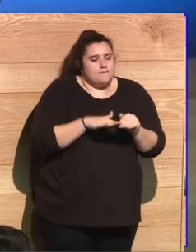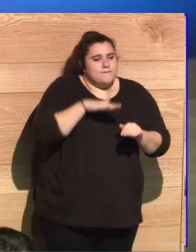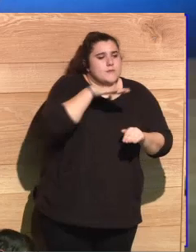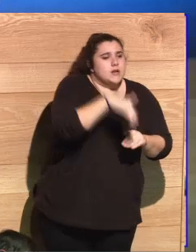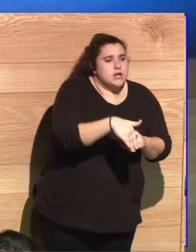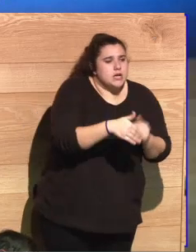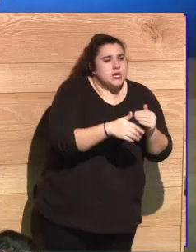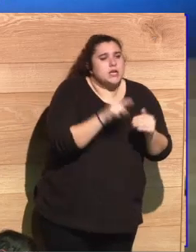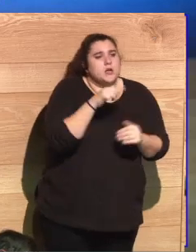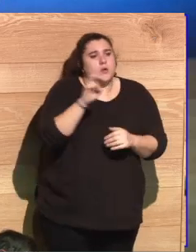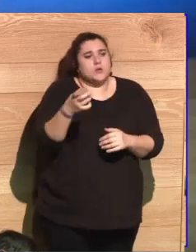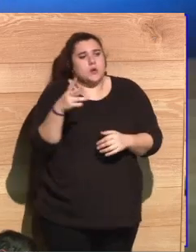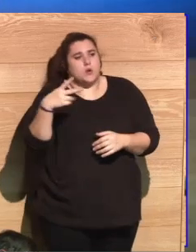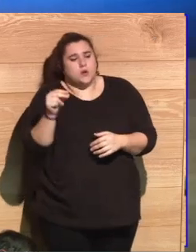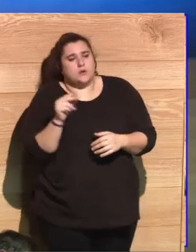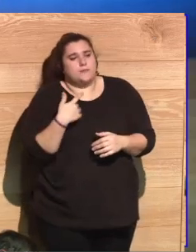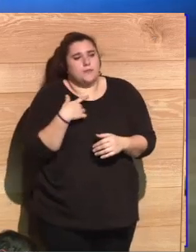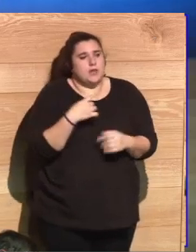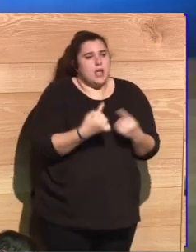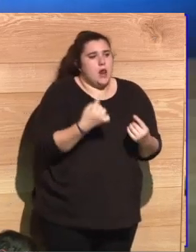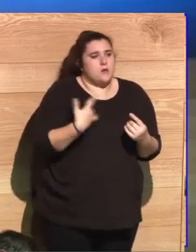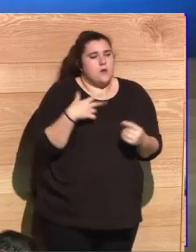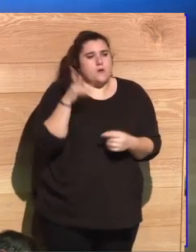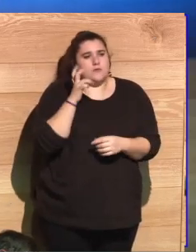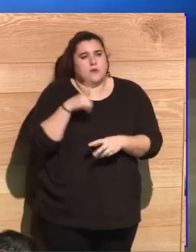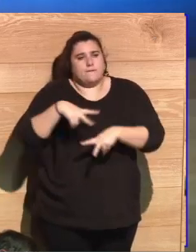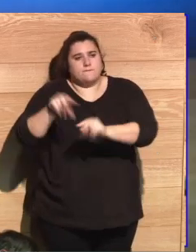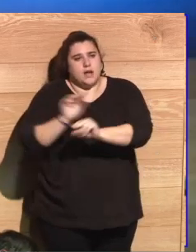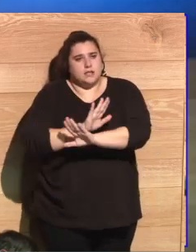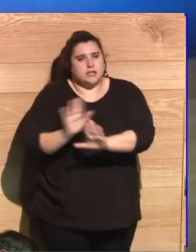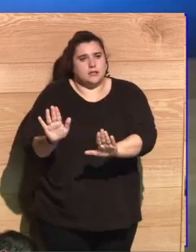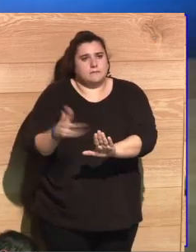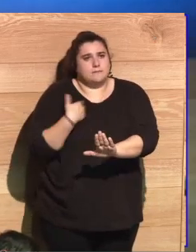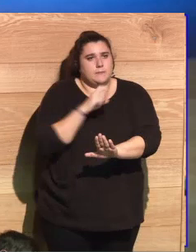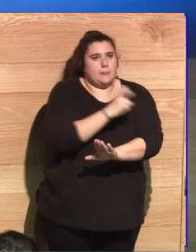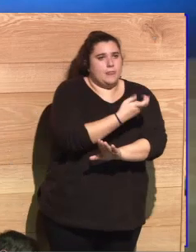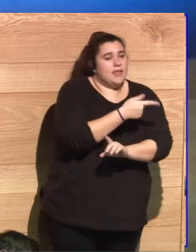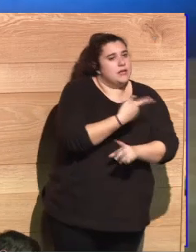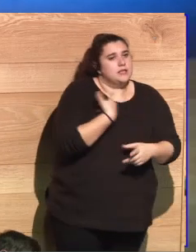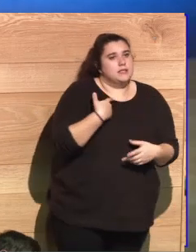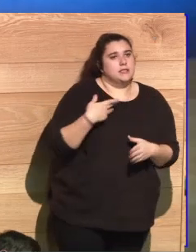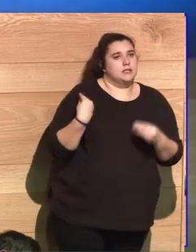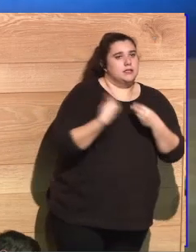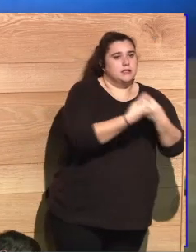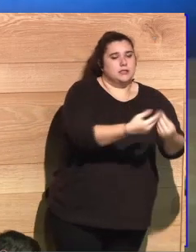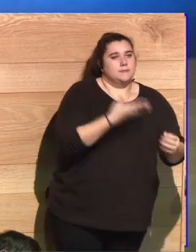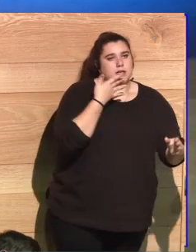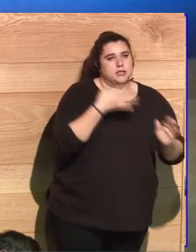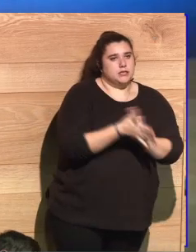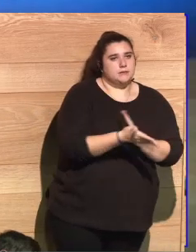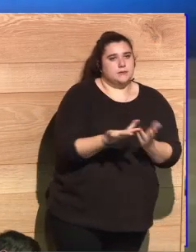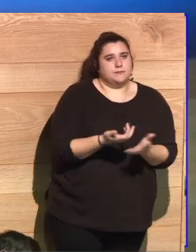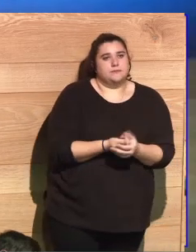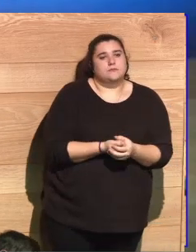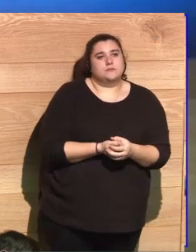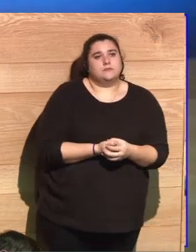So one has overcome it, and the other hasn't. I mean, one's not listening to it anymore,